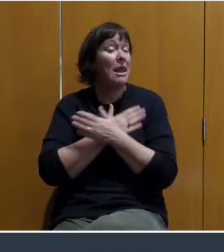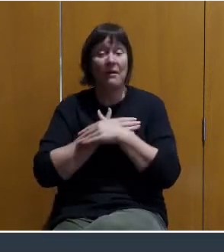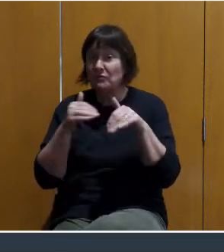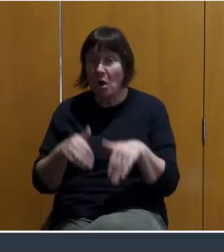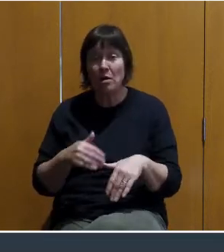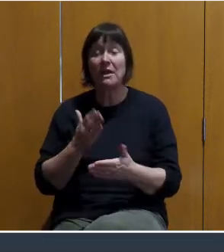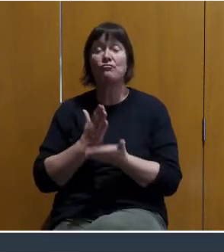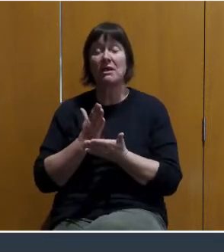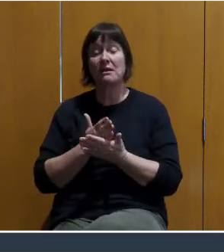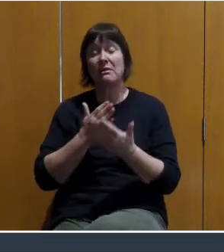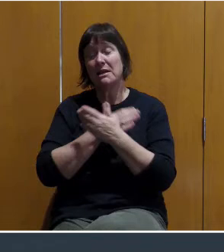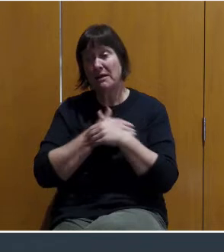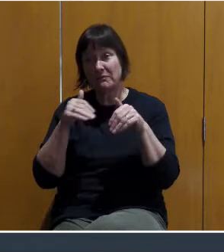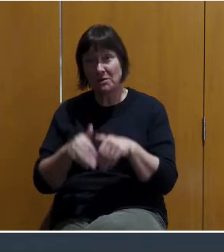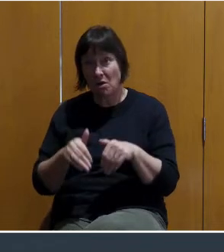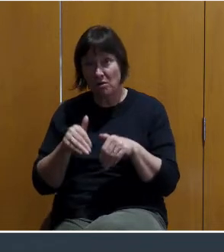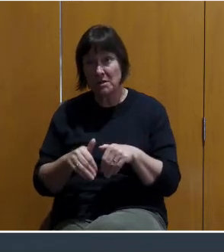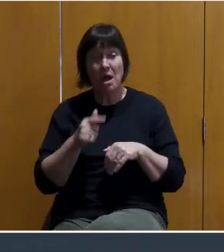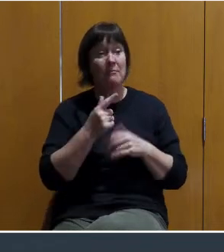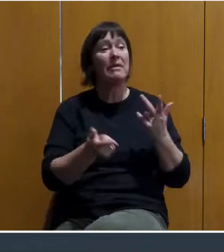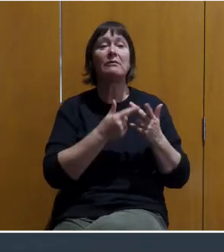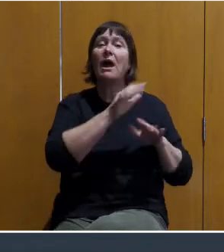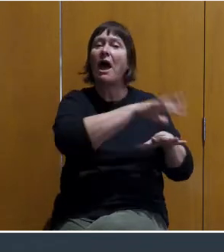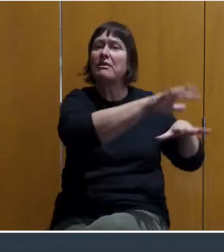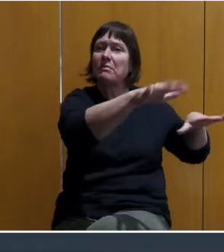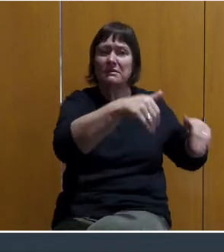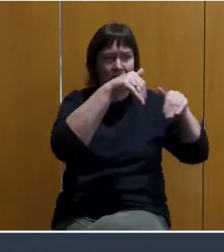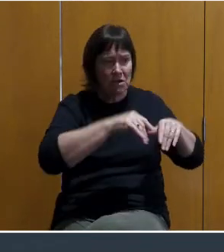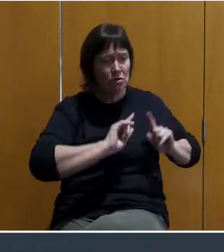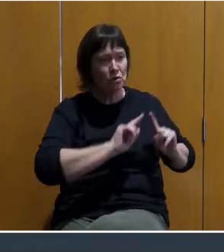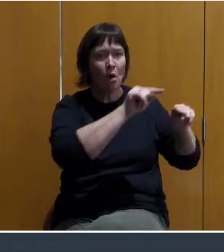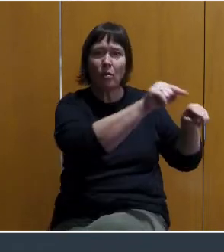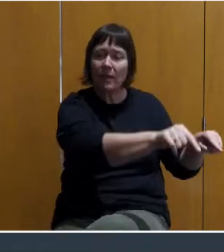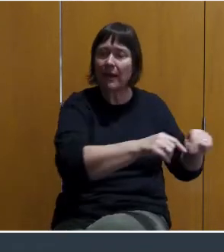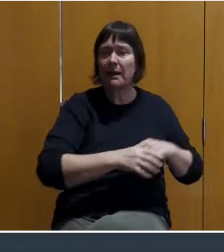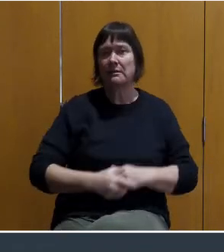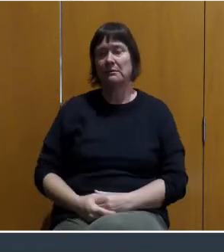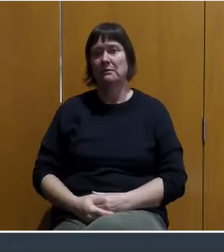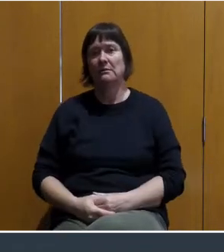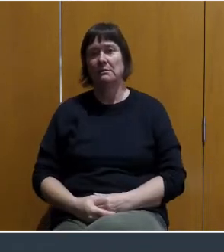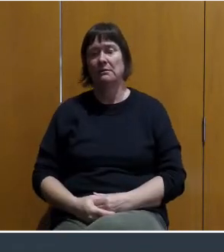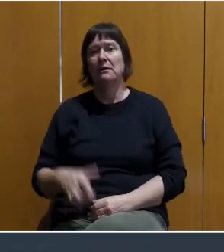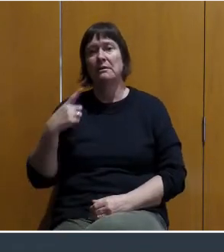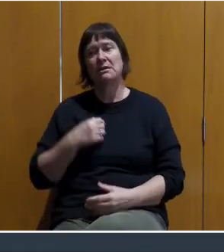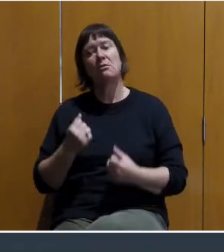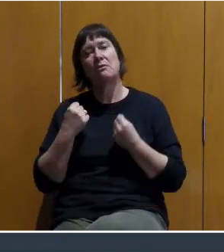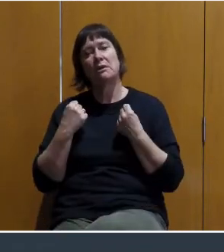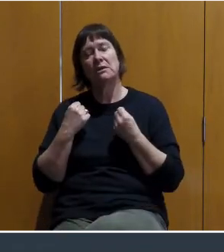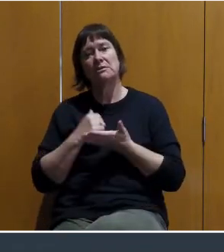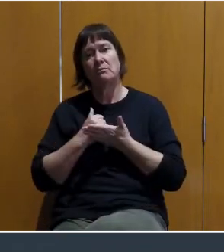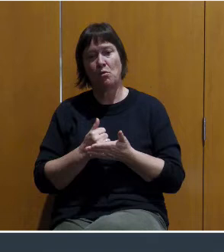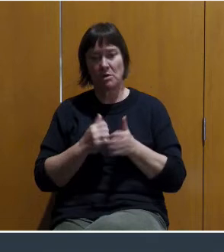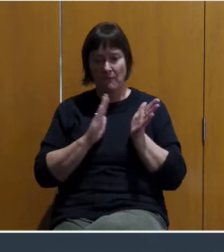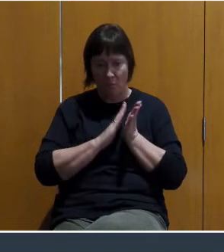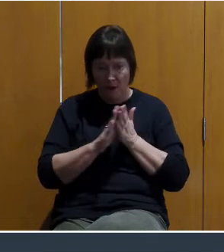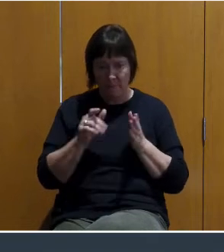that's why the Society strongly supports the walkway from Humber Street to the bridge